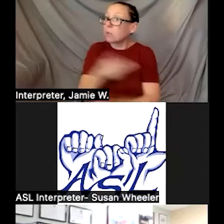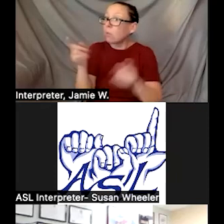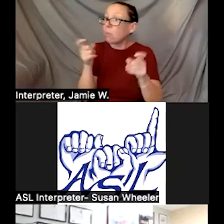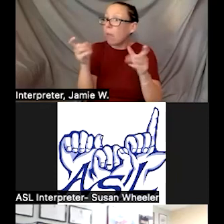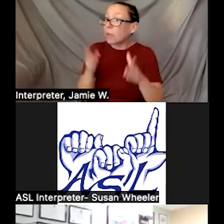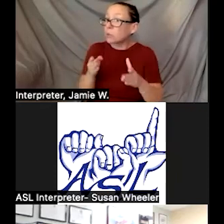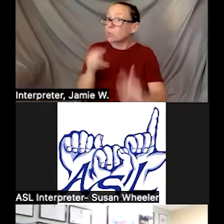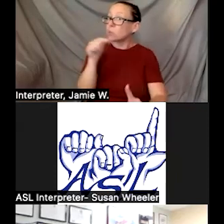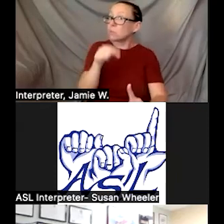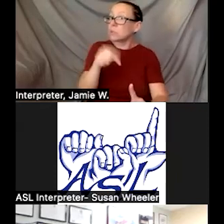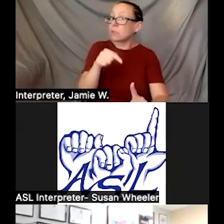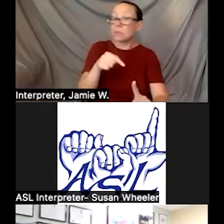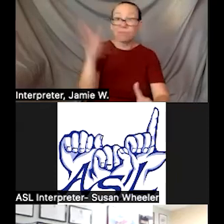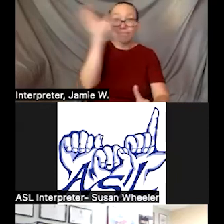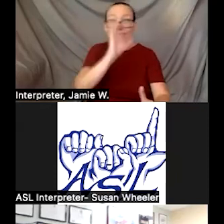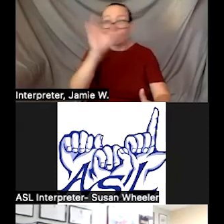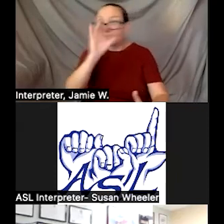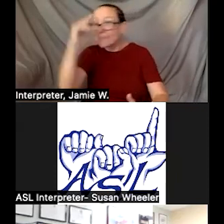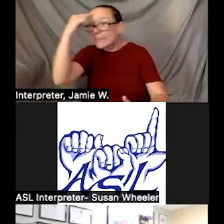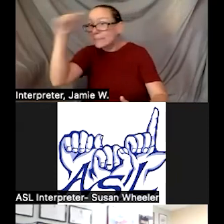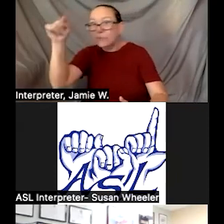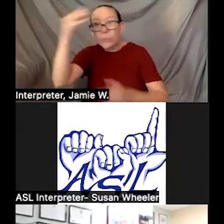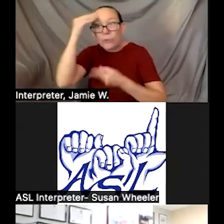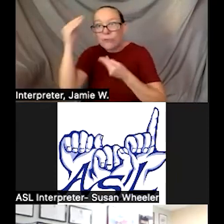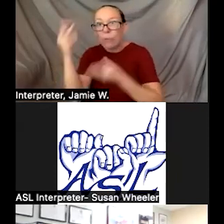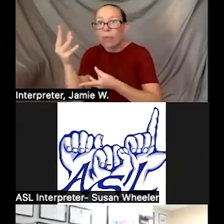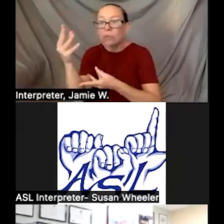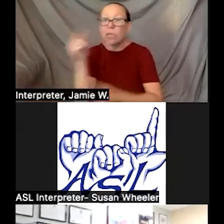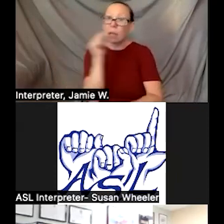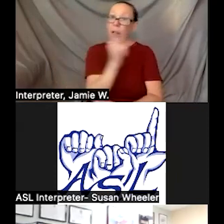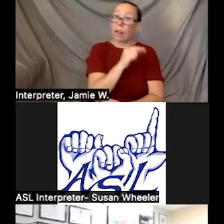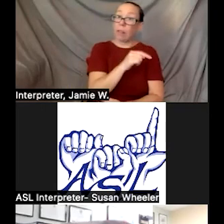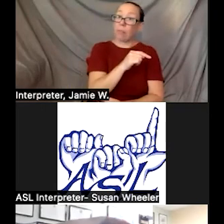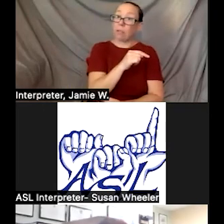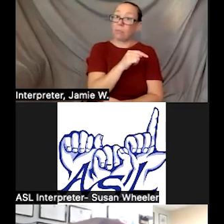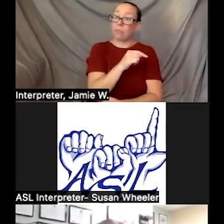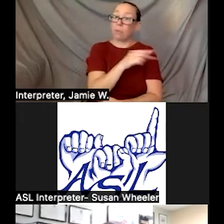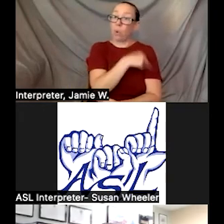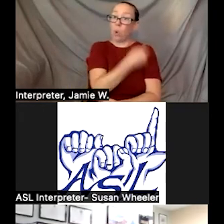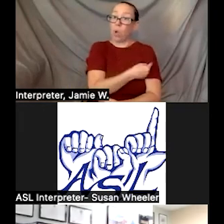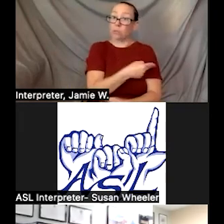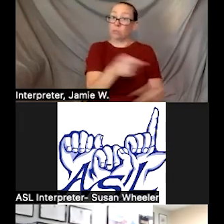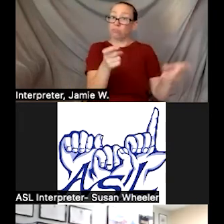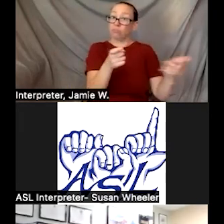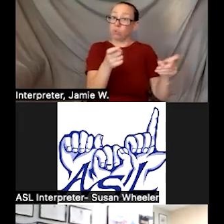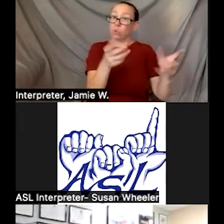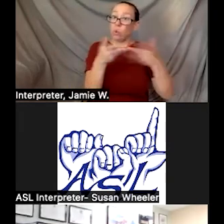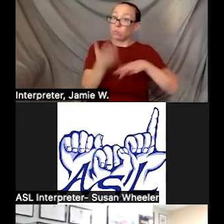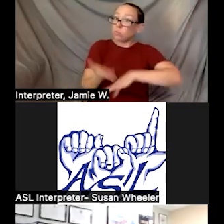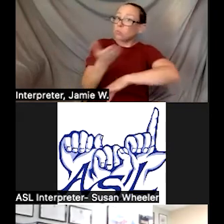would seek out references. He or she wants to enhance their earthquake preparedness and so forth